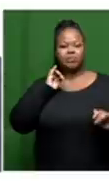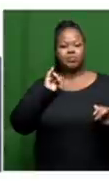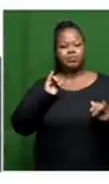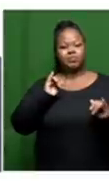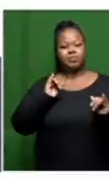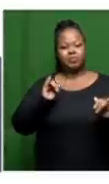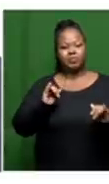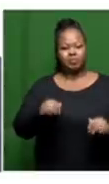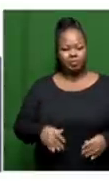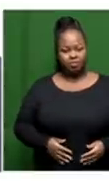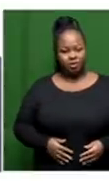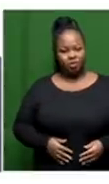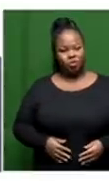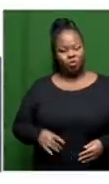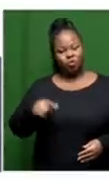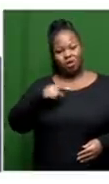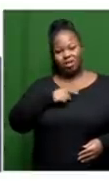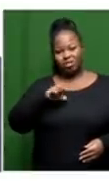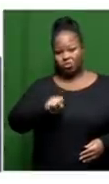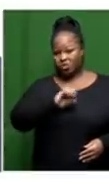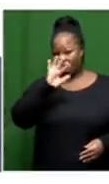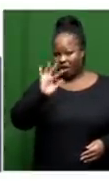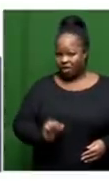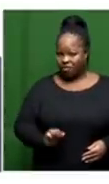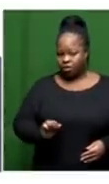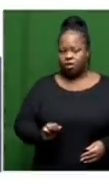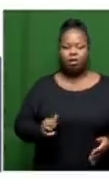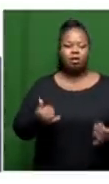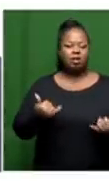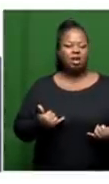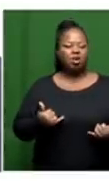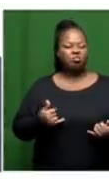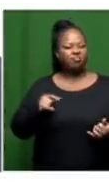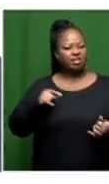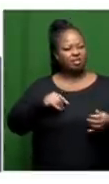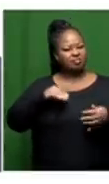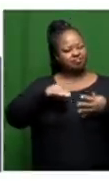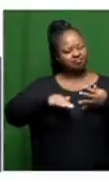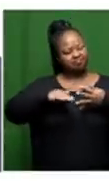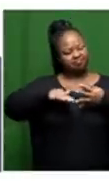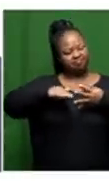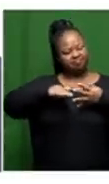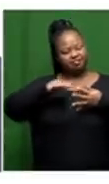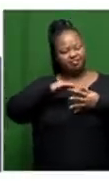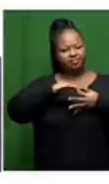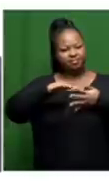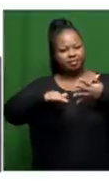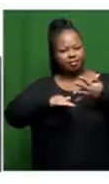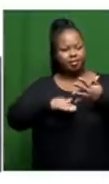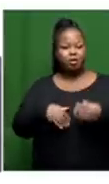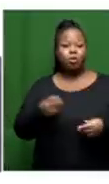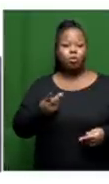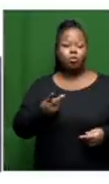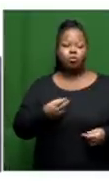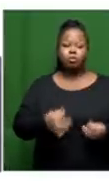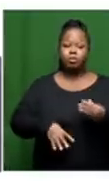the condition of infrastructure in South Africa is in that sort of range. And let me also add